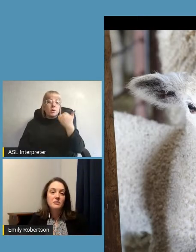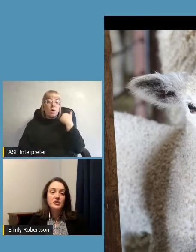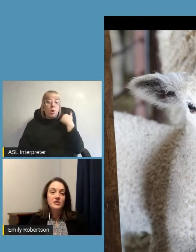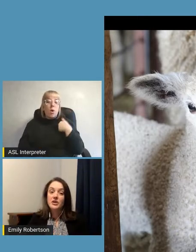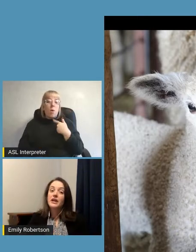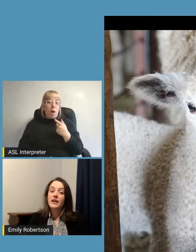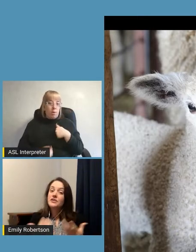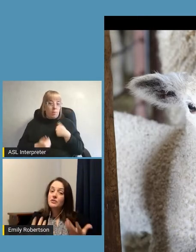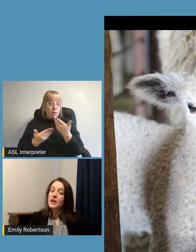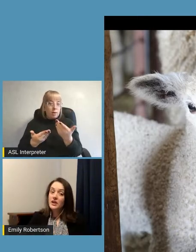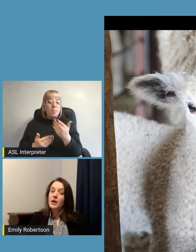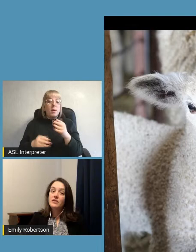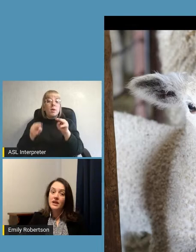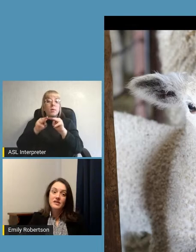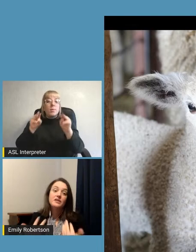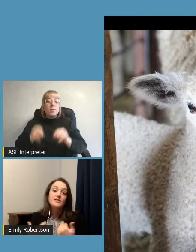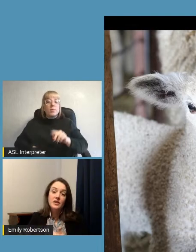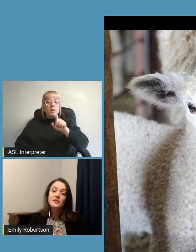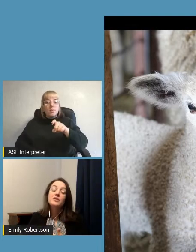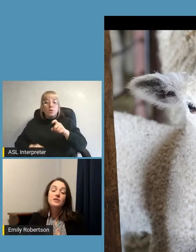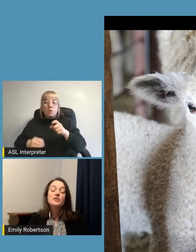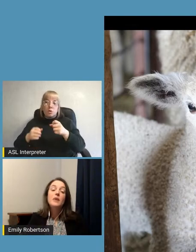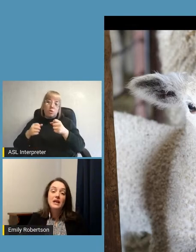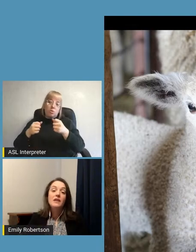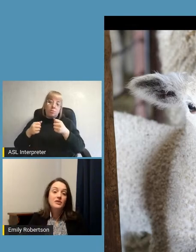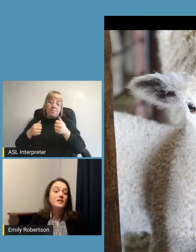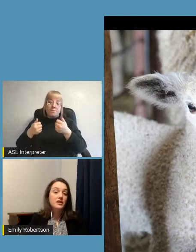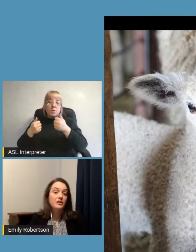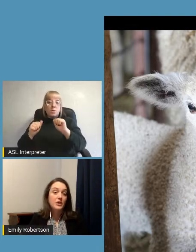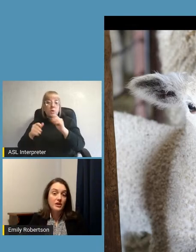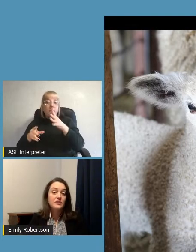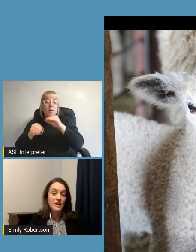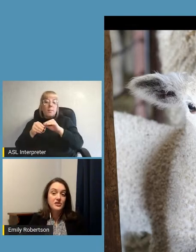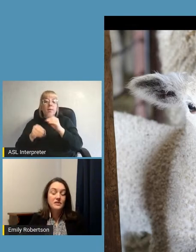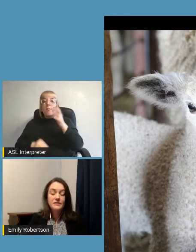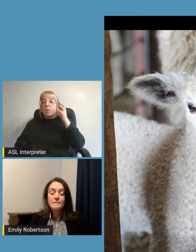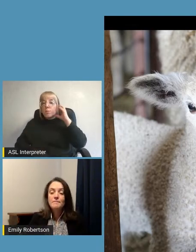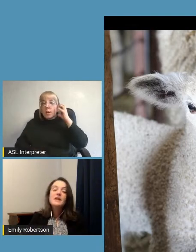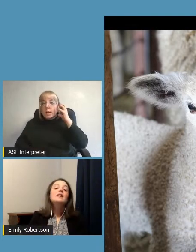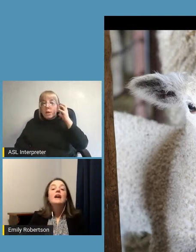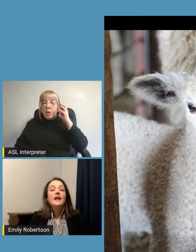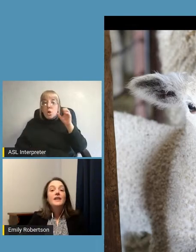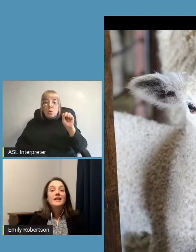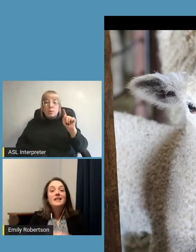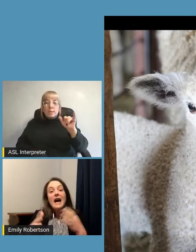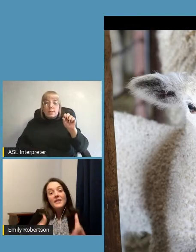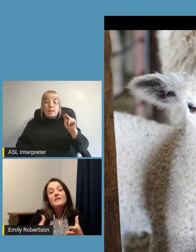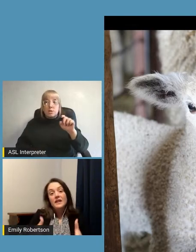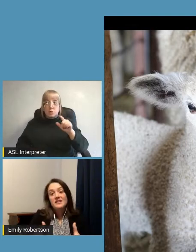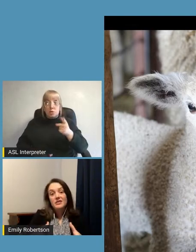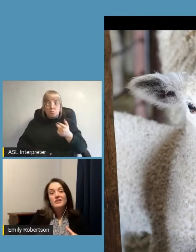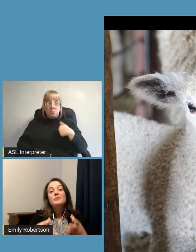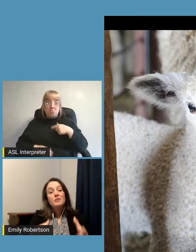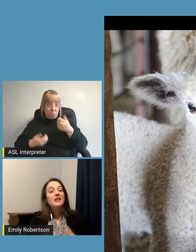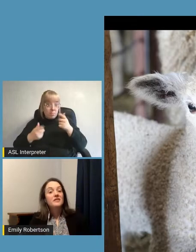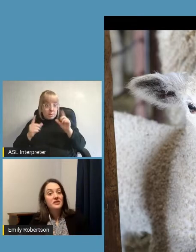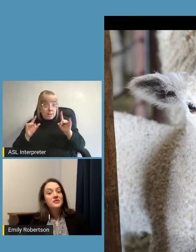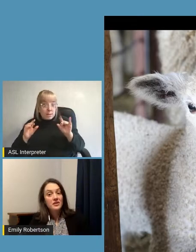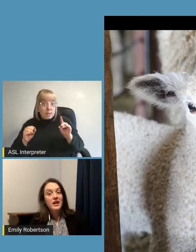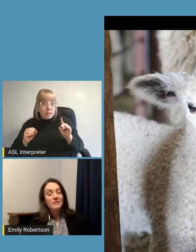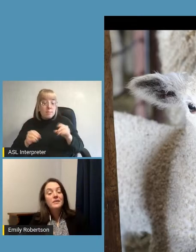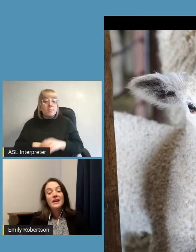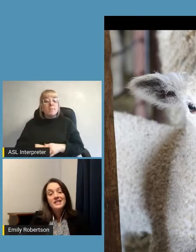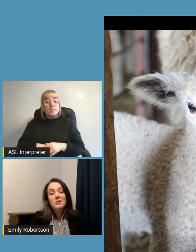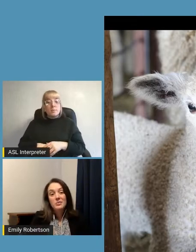the museum should start getting into radio advertising. So they started to do paid advertising on radio stations. And then at the festival, we ran a